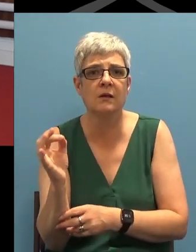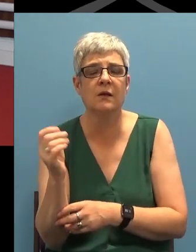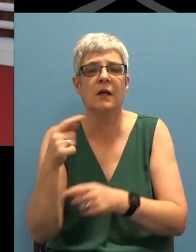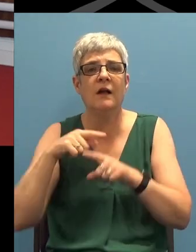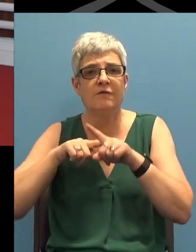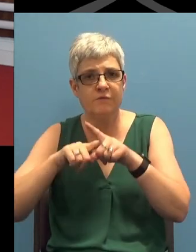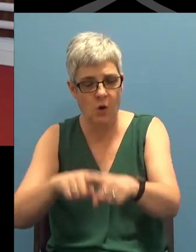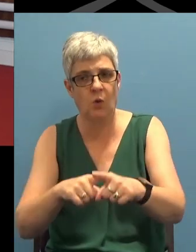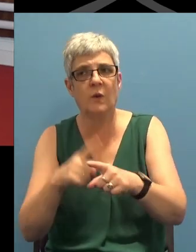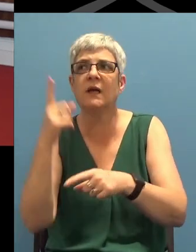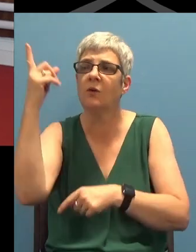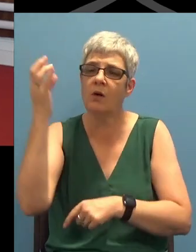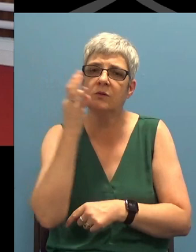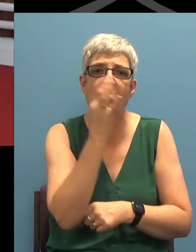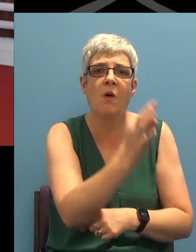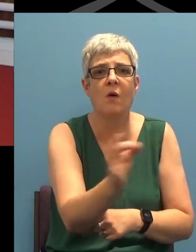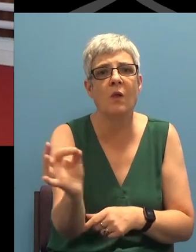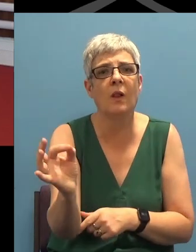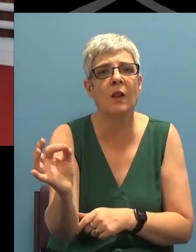following the call of God